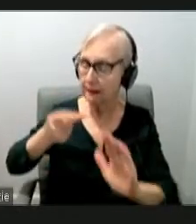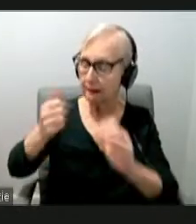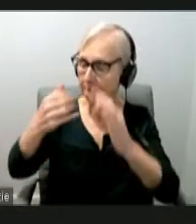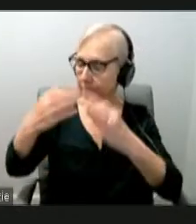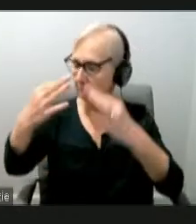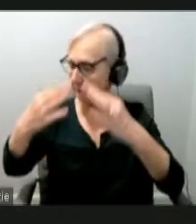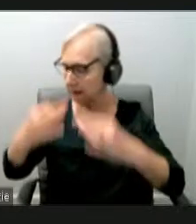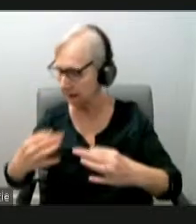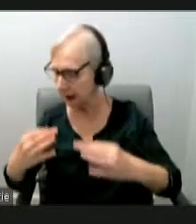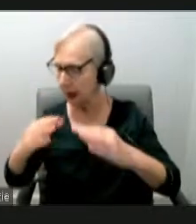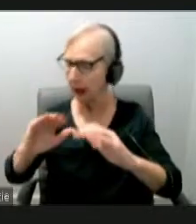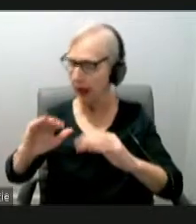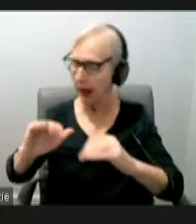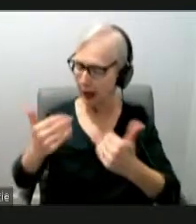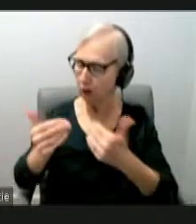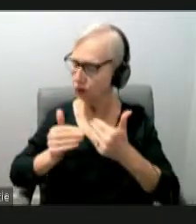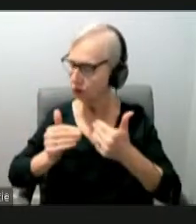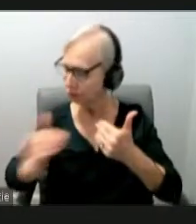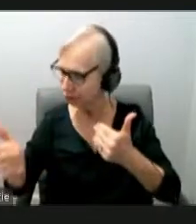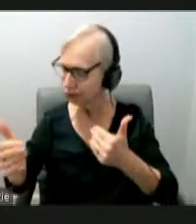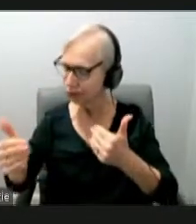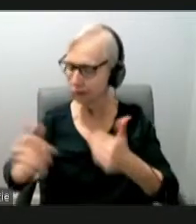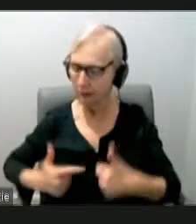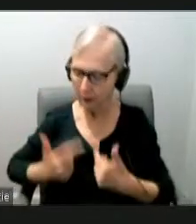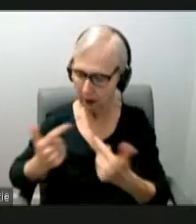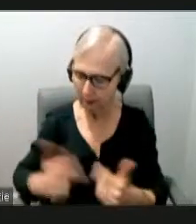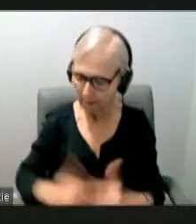how they live in the state that we're currently in.